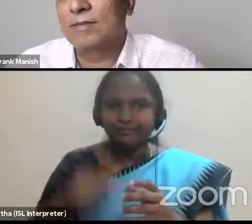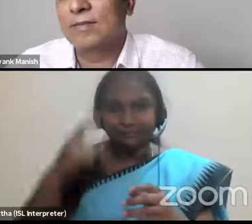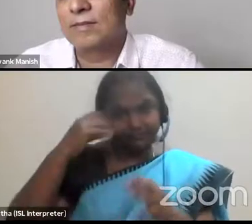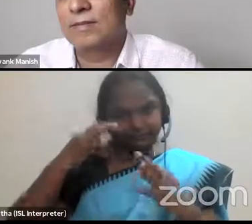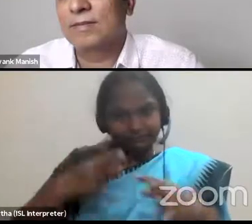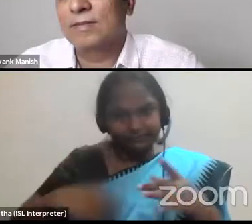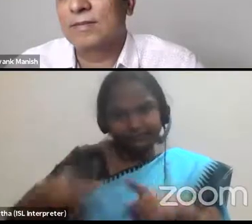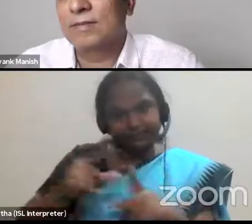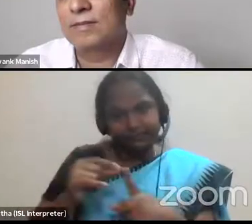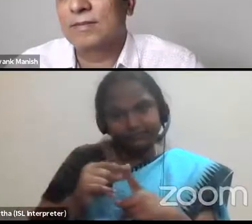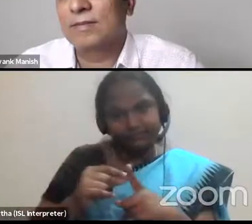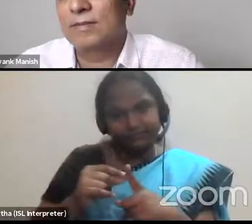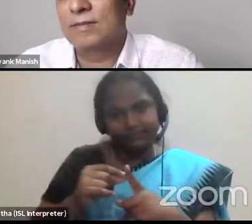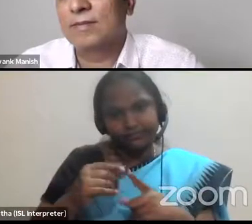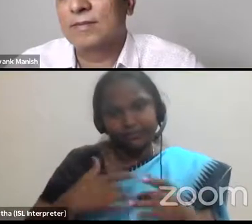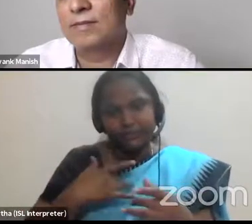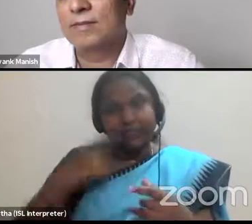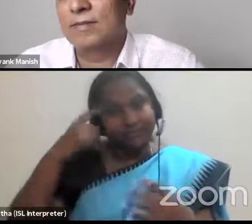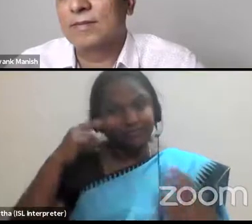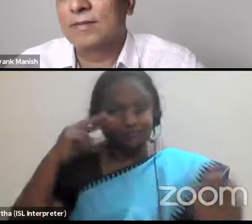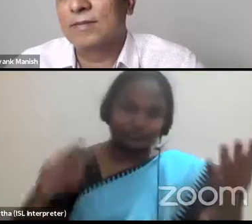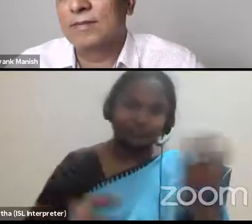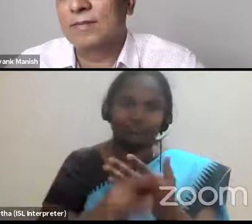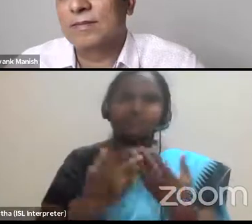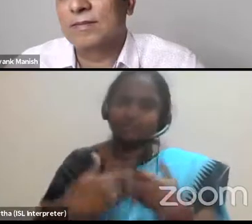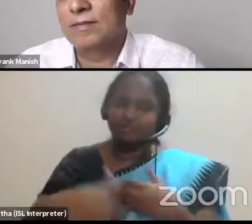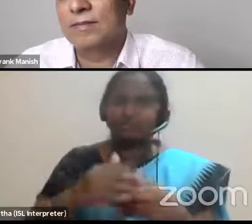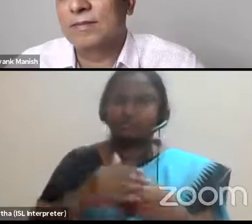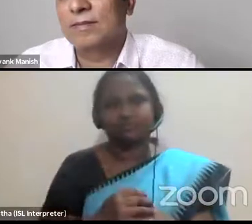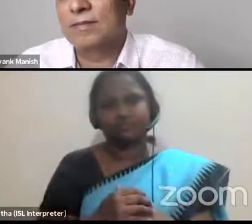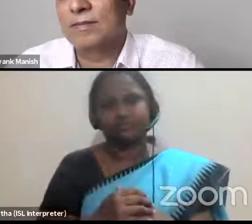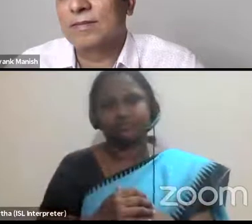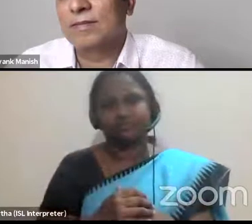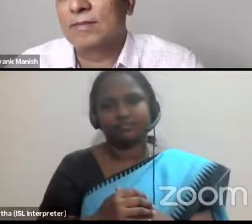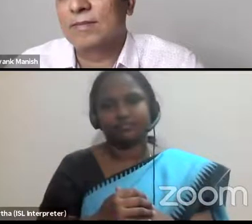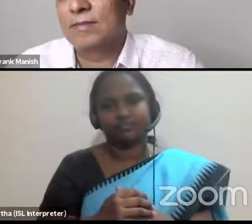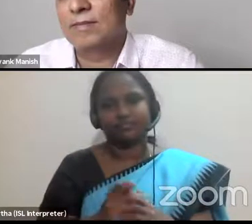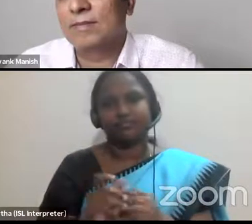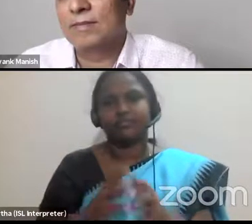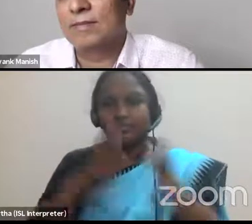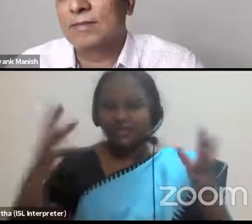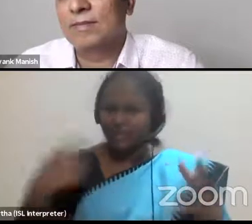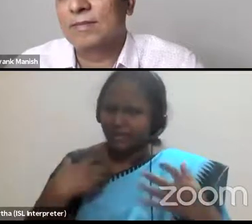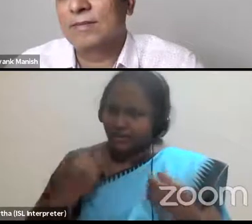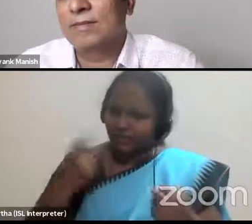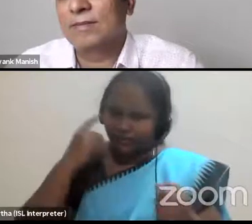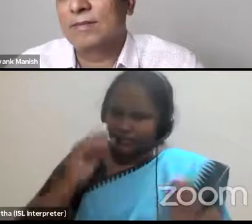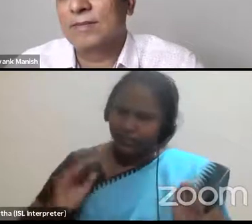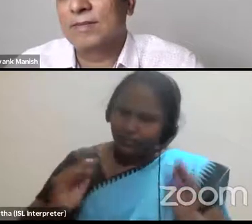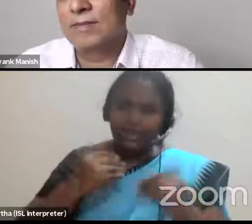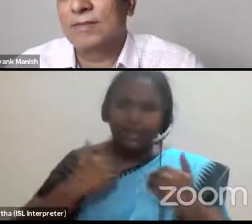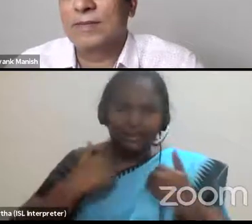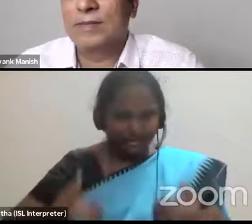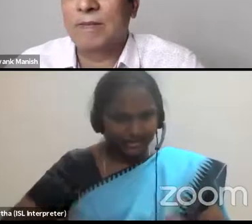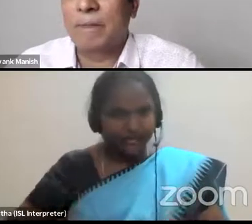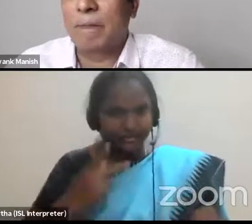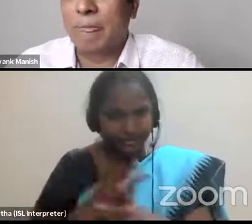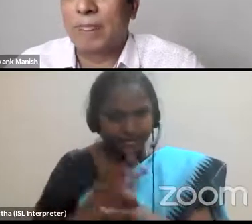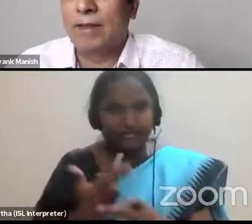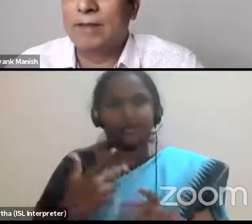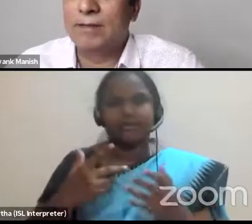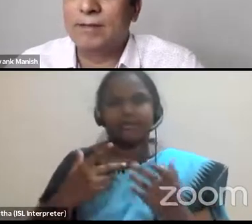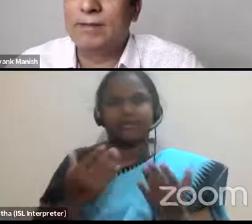relate. They could actually really visualize what's actually going on. So I think this is a huge potential in healthcare, in